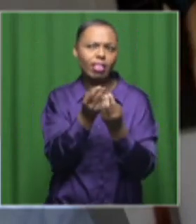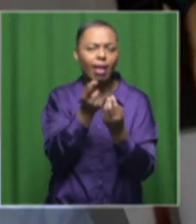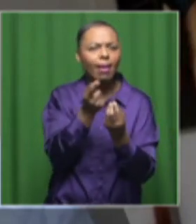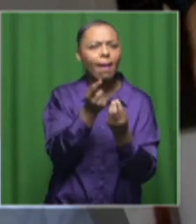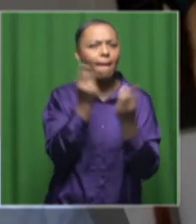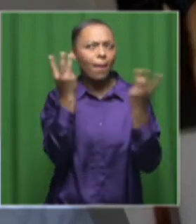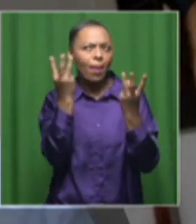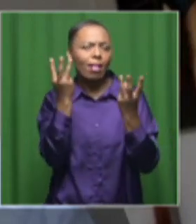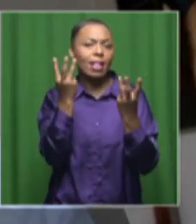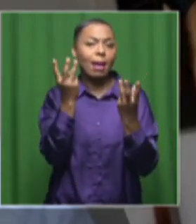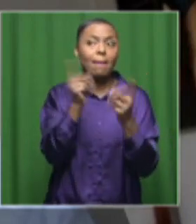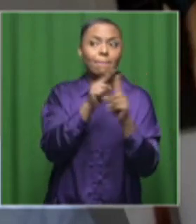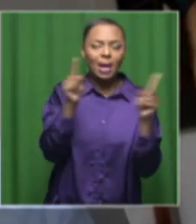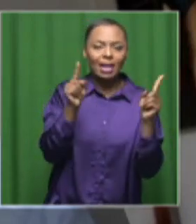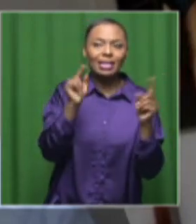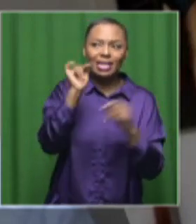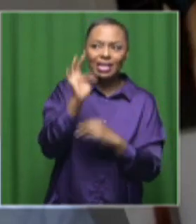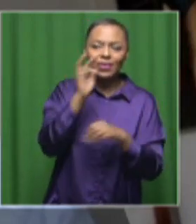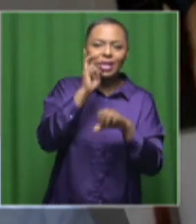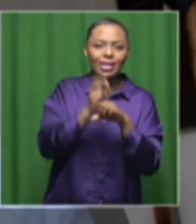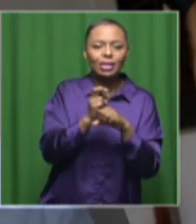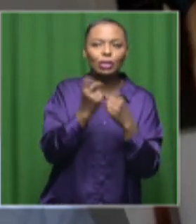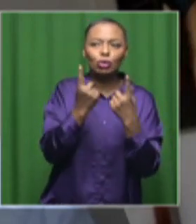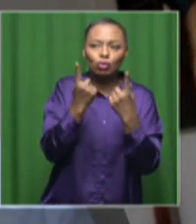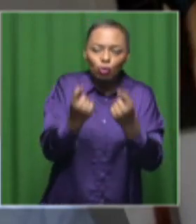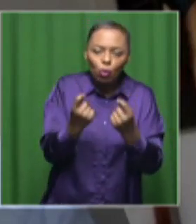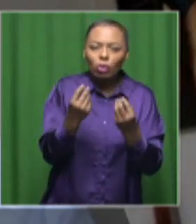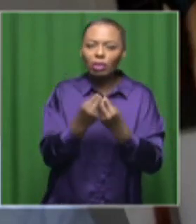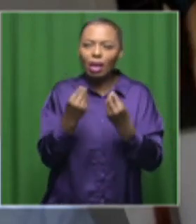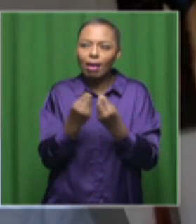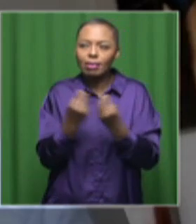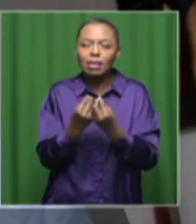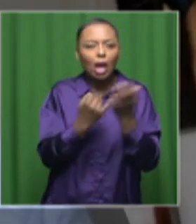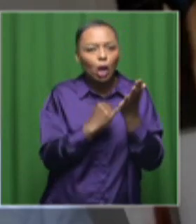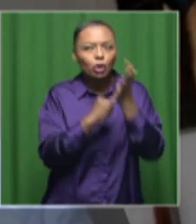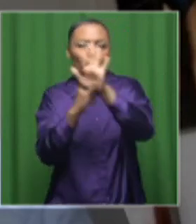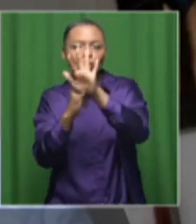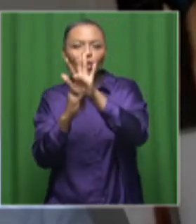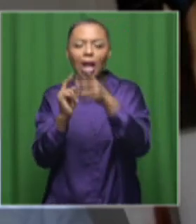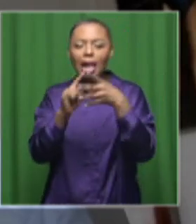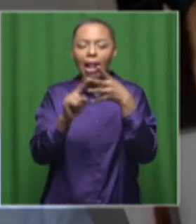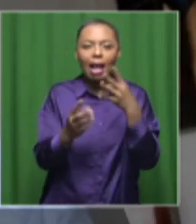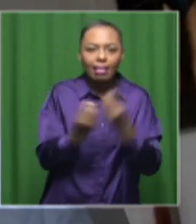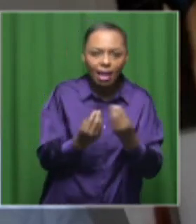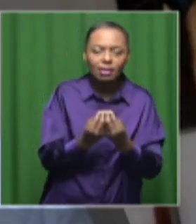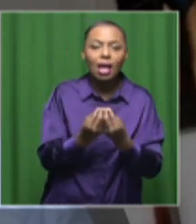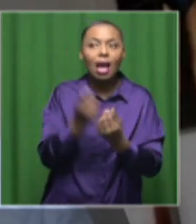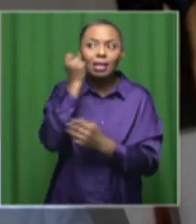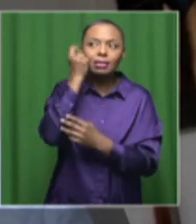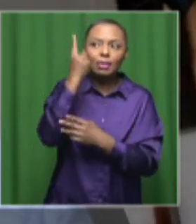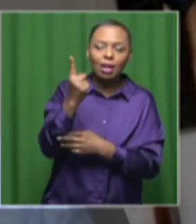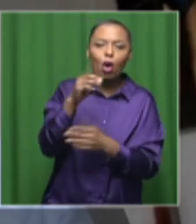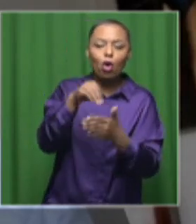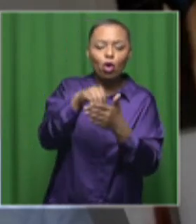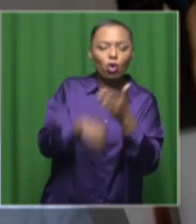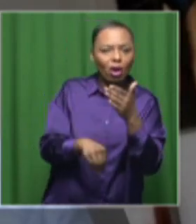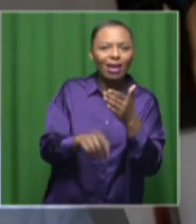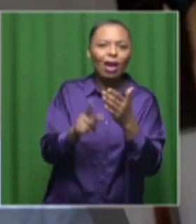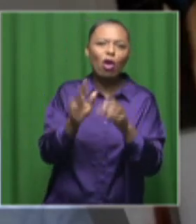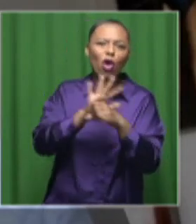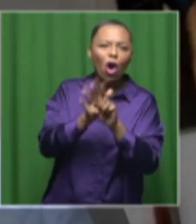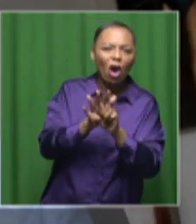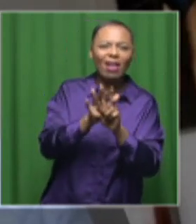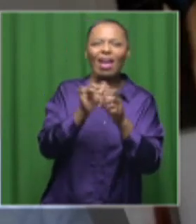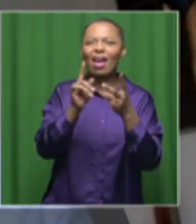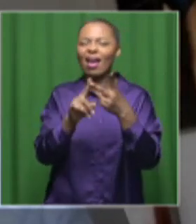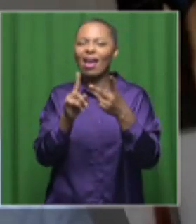to deal with whatever bias that introduces, we can manage it. It's understandable also in the context of COVID, of the period in